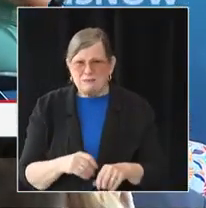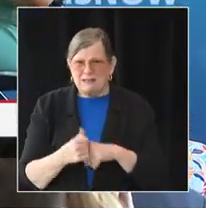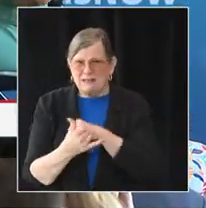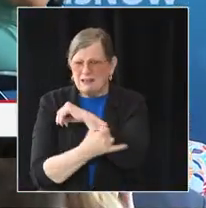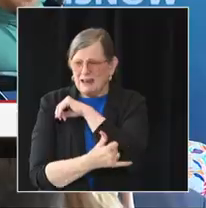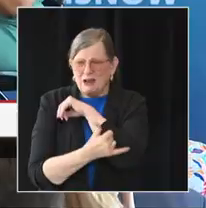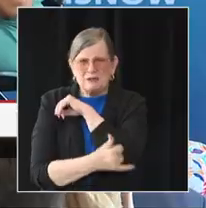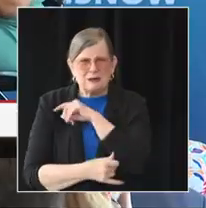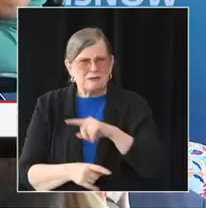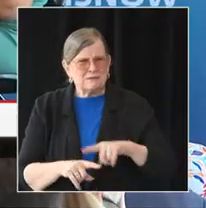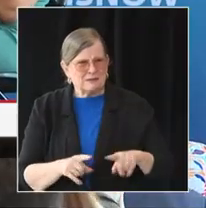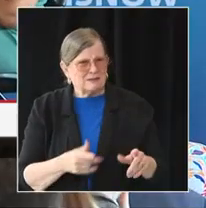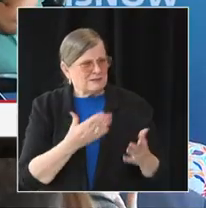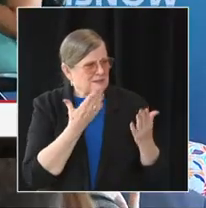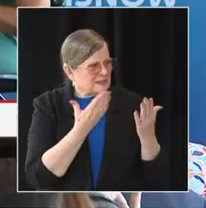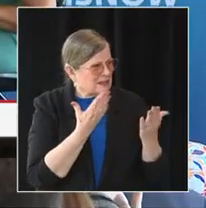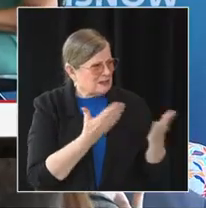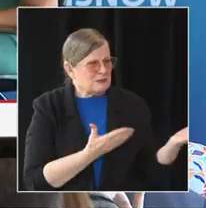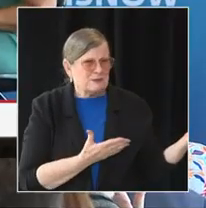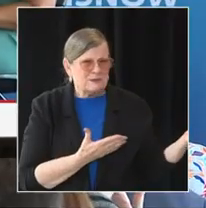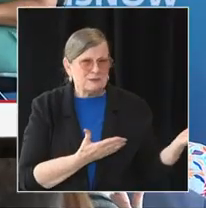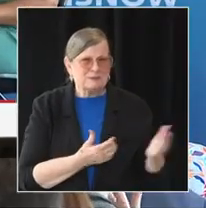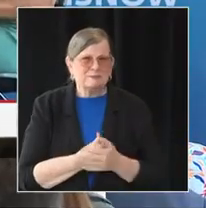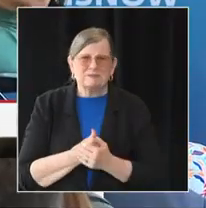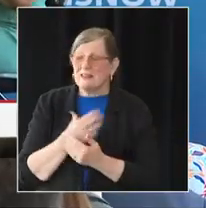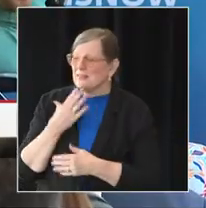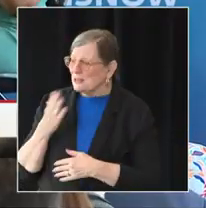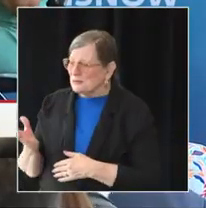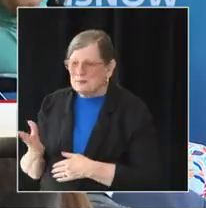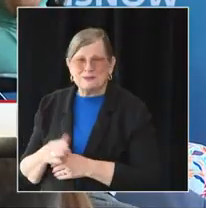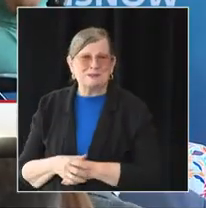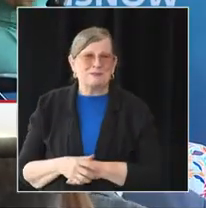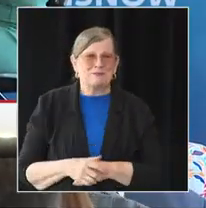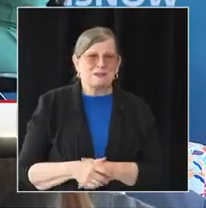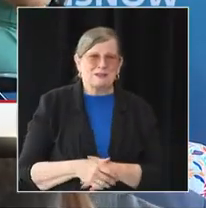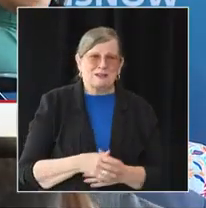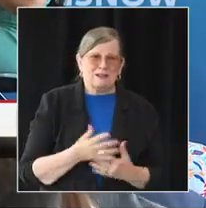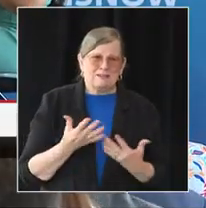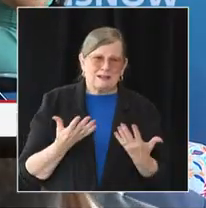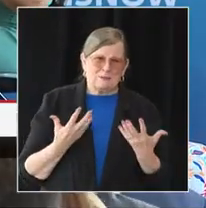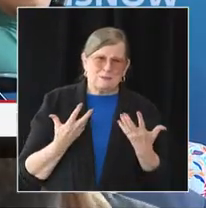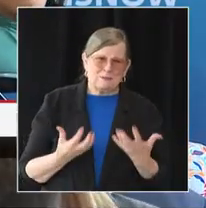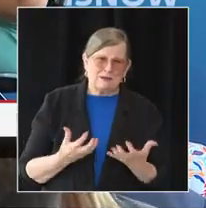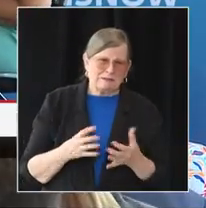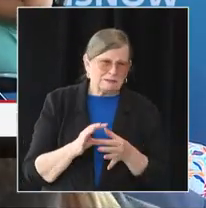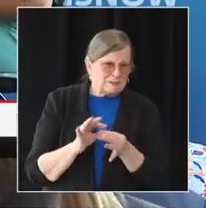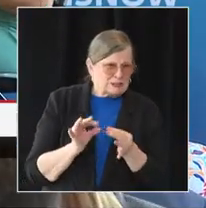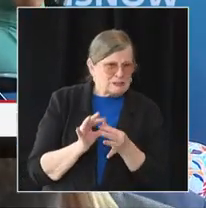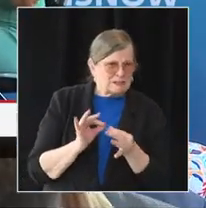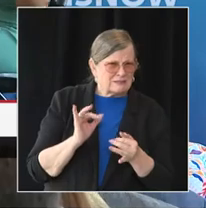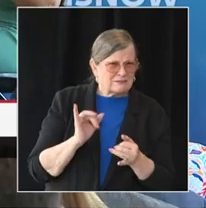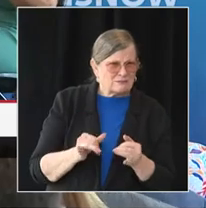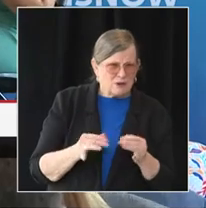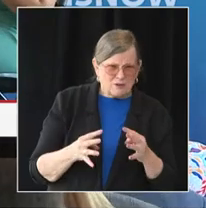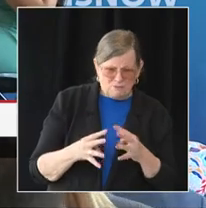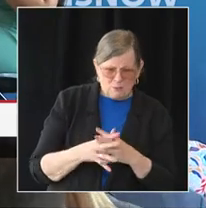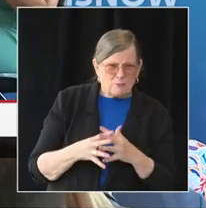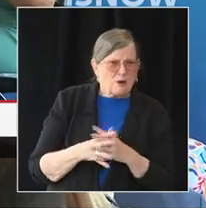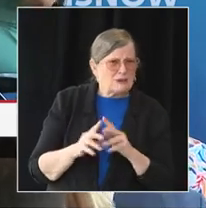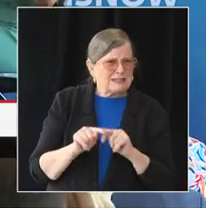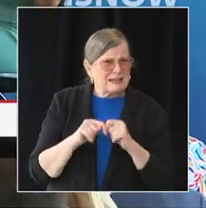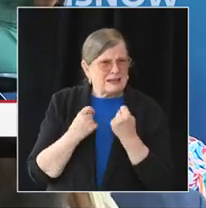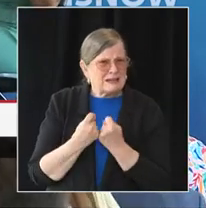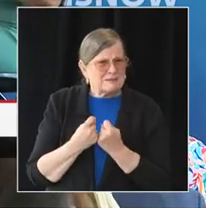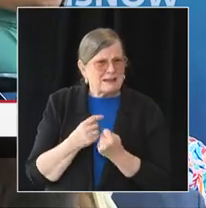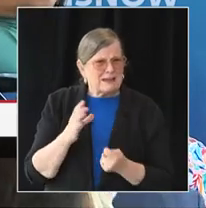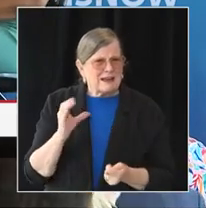And there's one big thing happening that's being talked about. It's bringing the commanders back to DC, back to RFK, right?